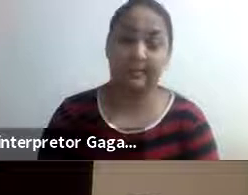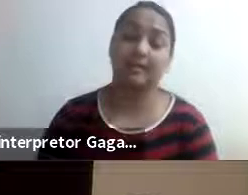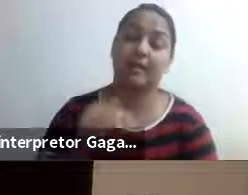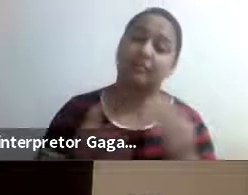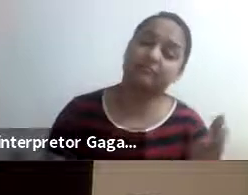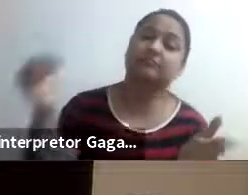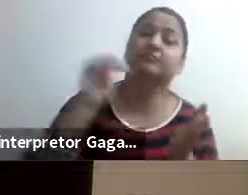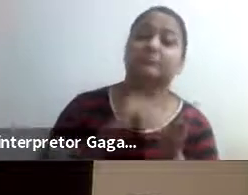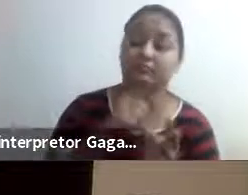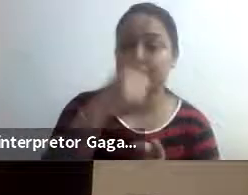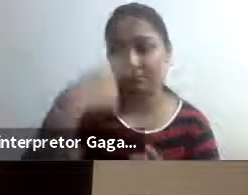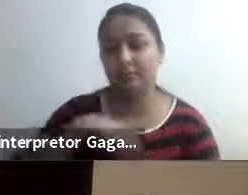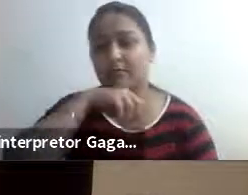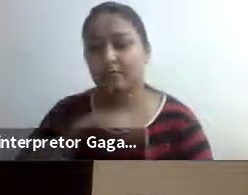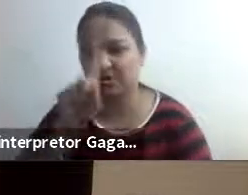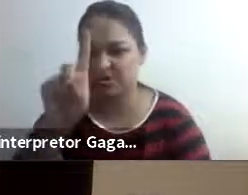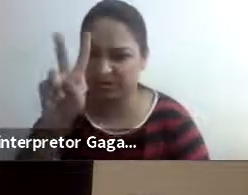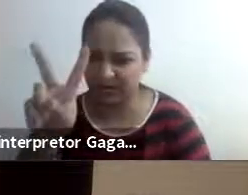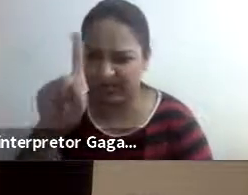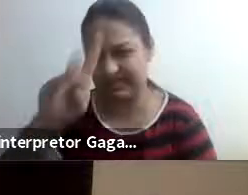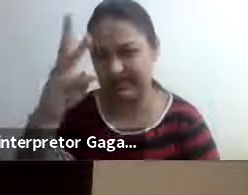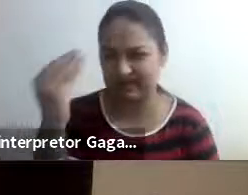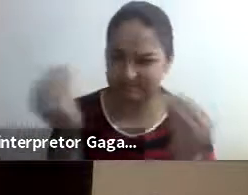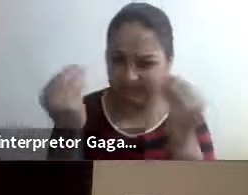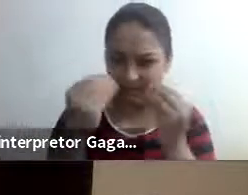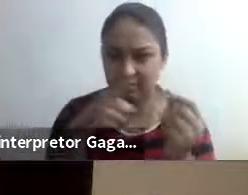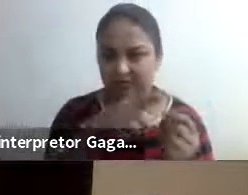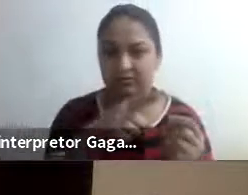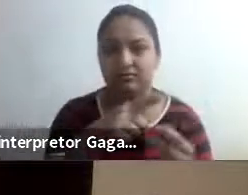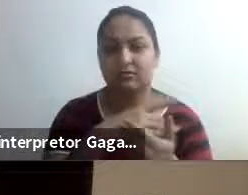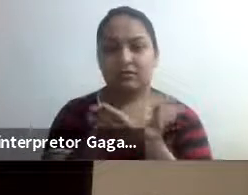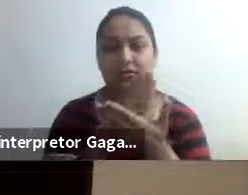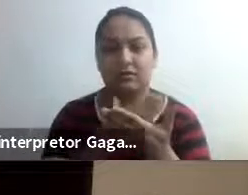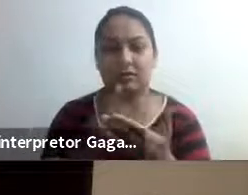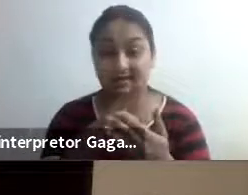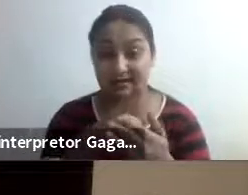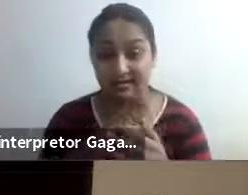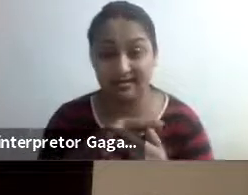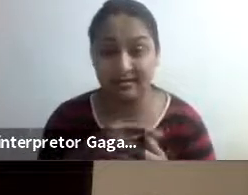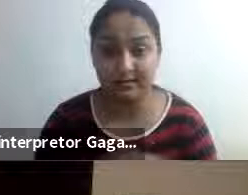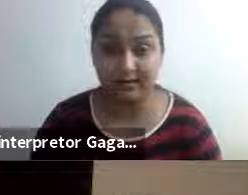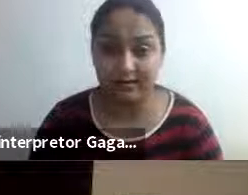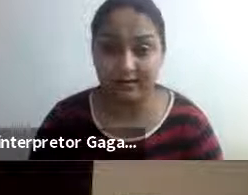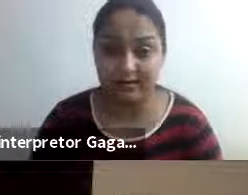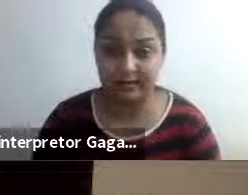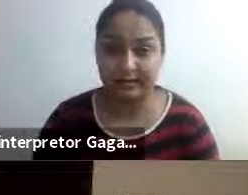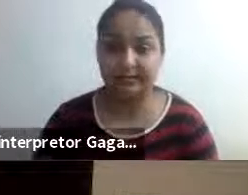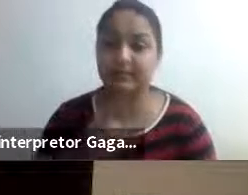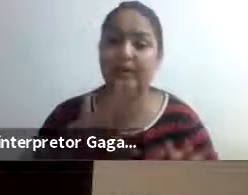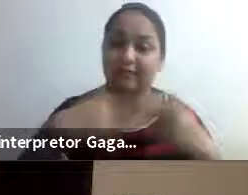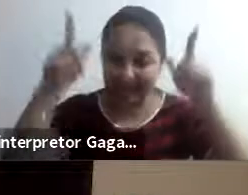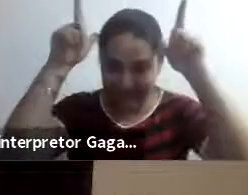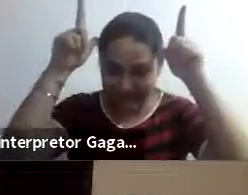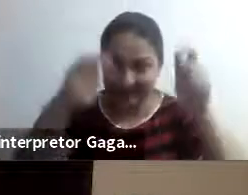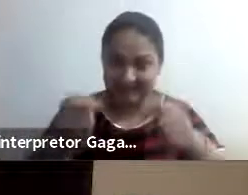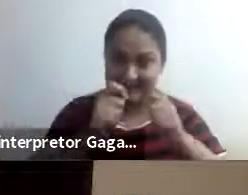By the time she was 12 or 13, they had begun taking the cattle out to graze. By the time she